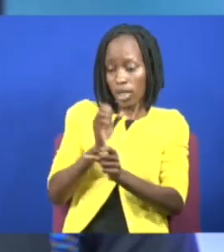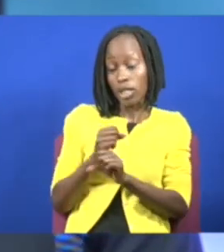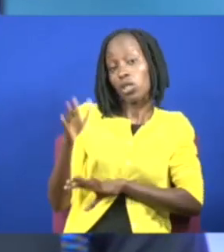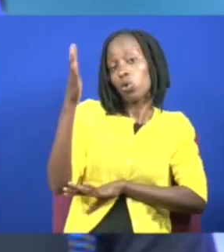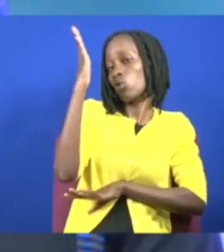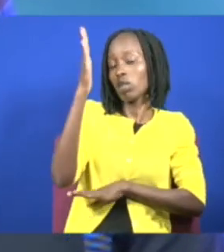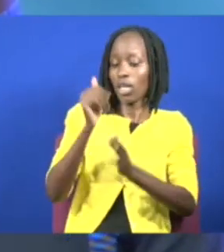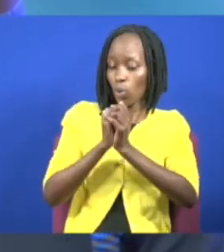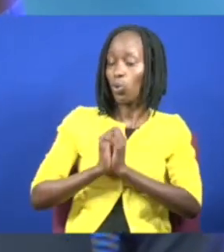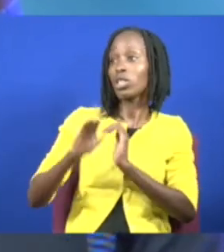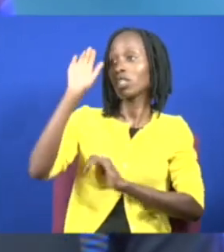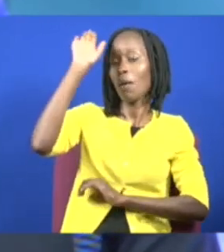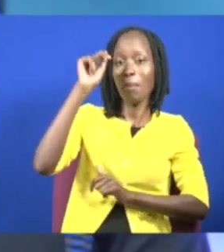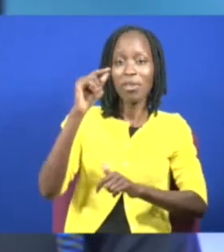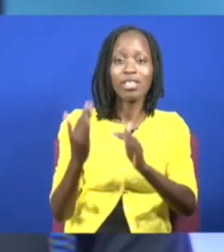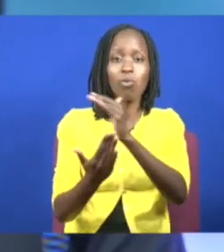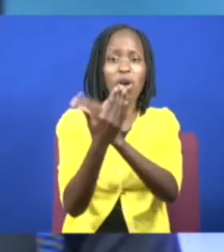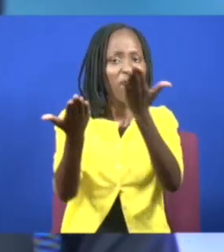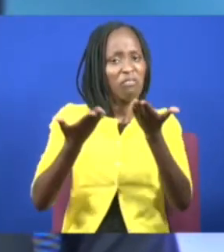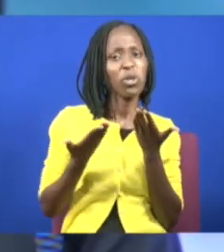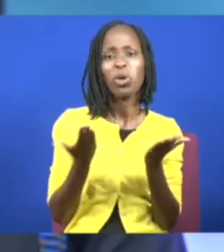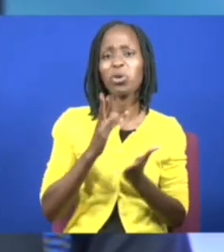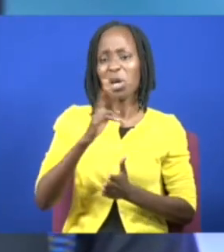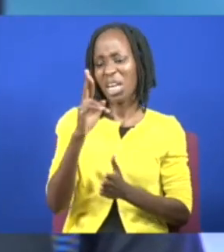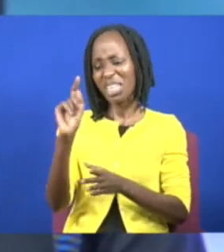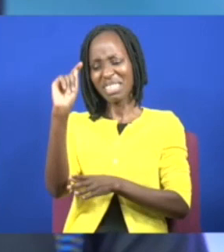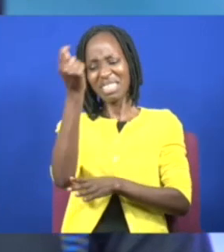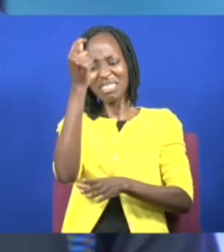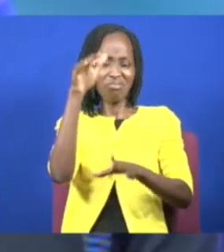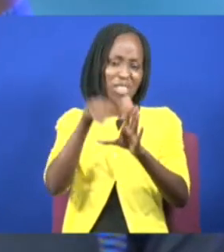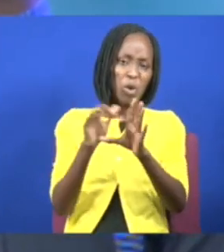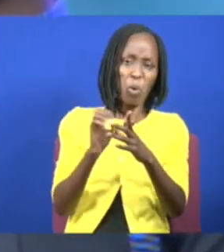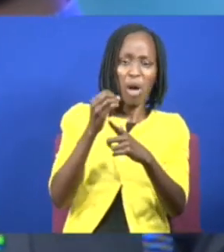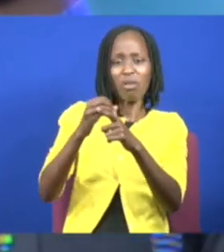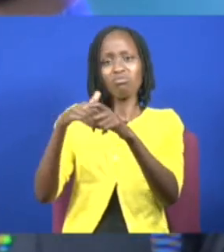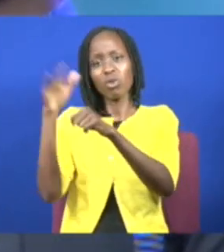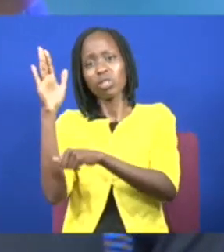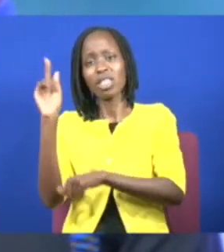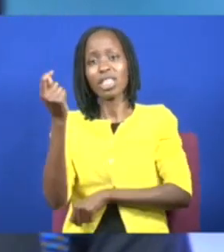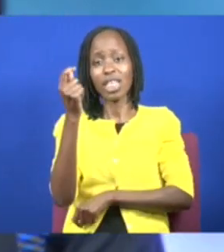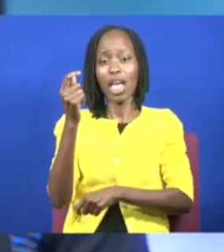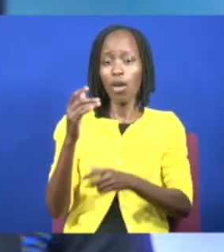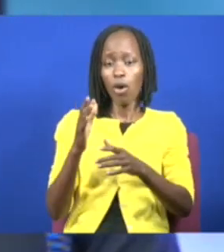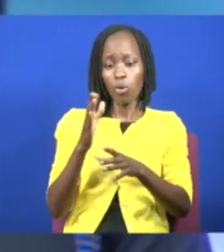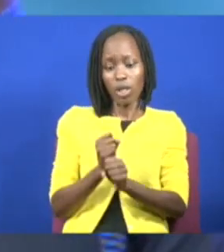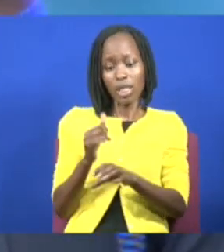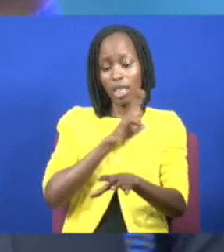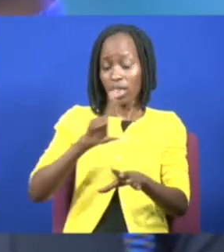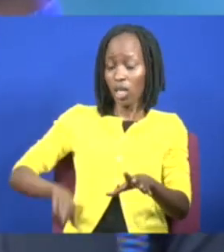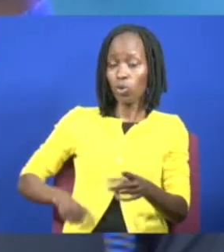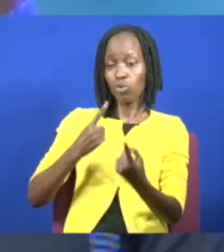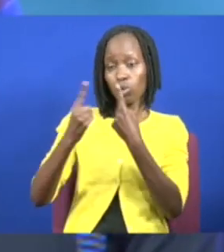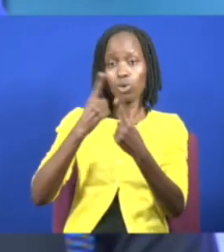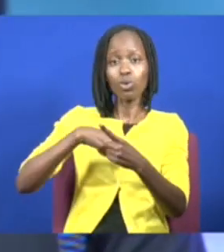to worship Him this morning. And we invite you wherever you are within the country, without the country, that the Lord is going to minister to us